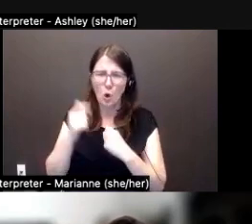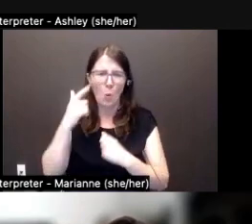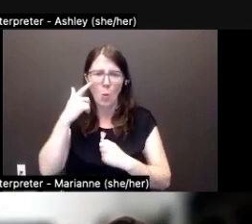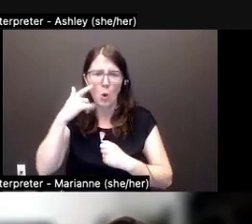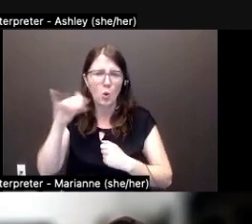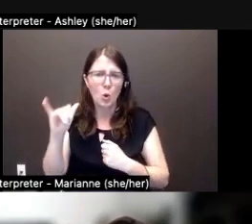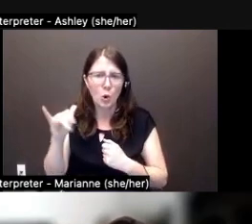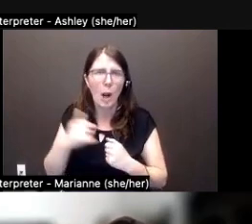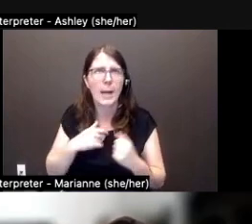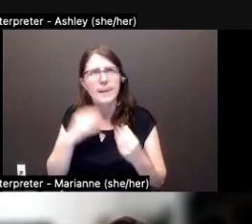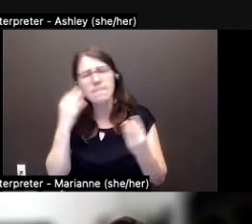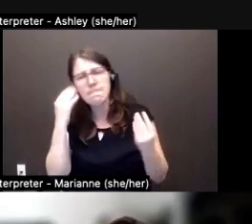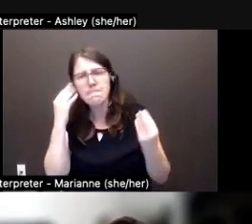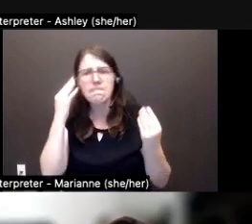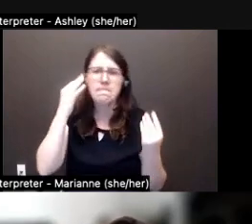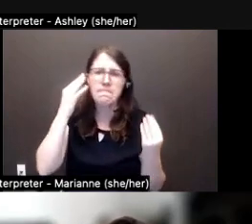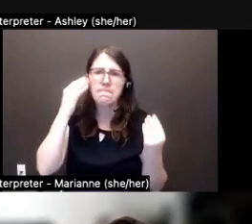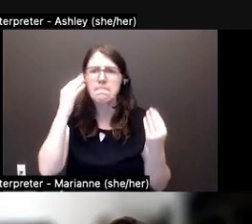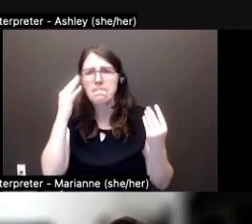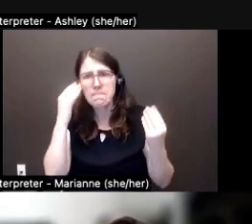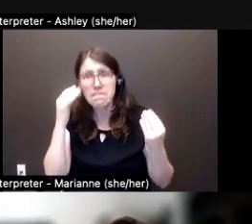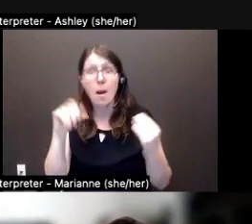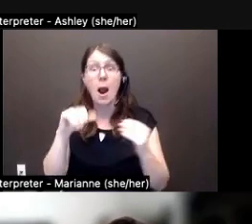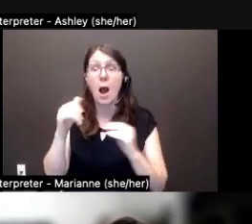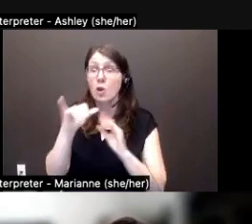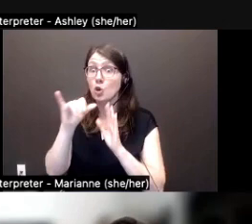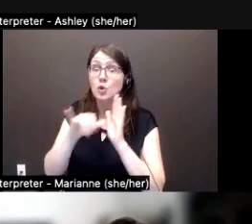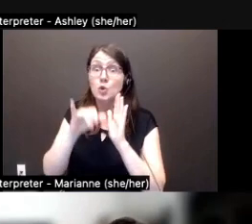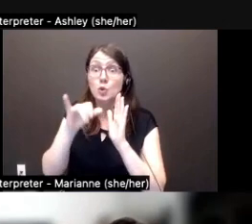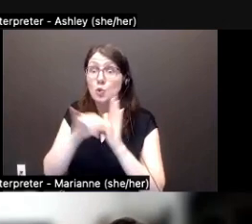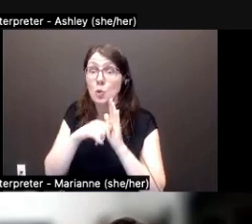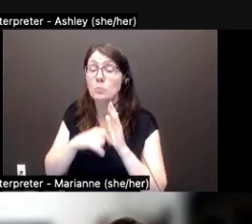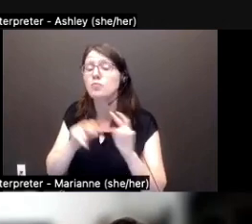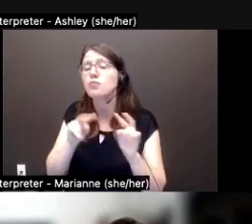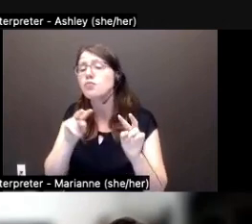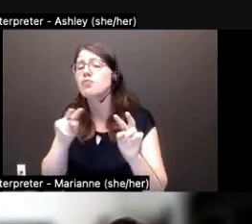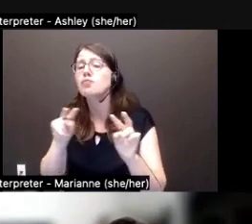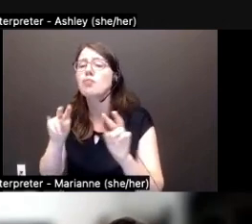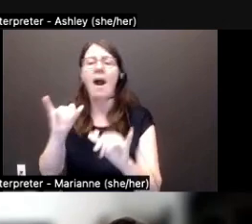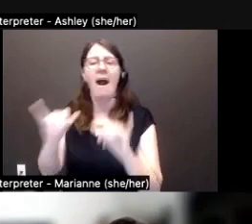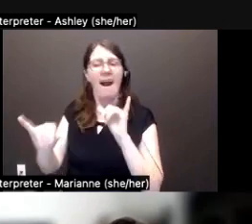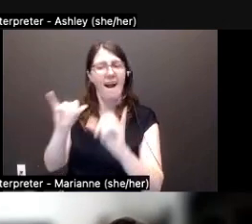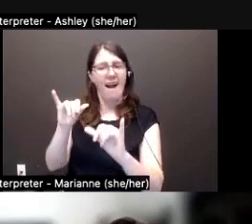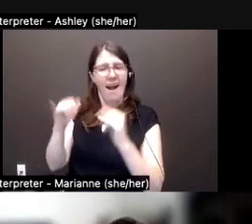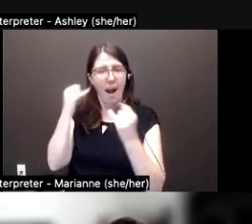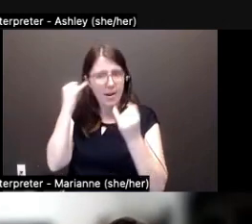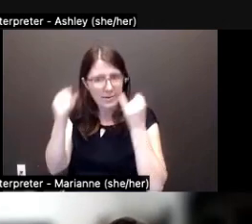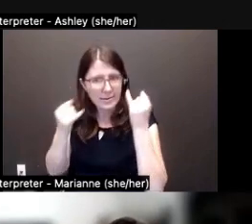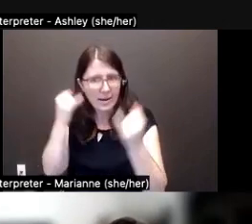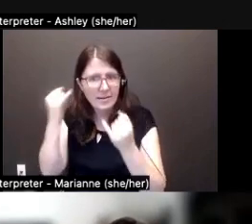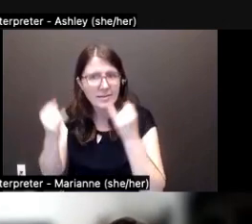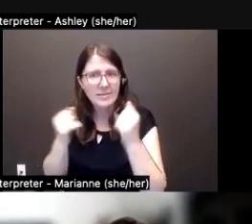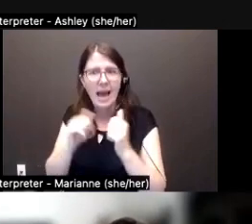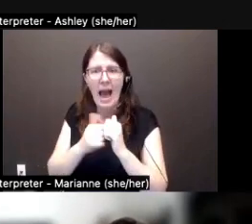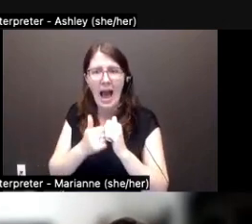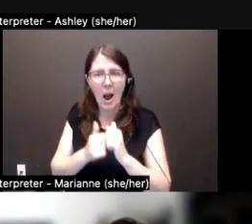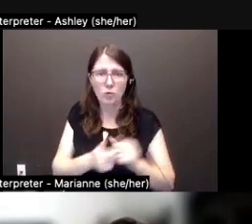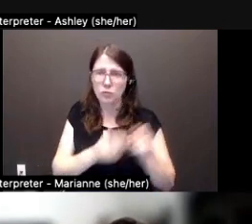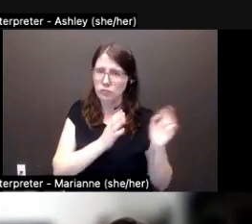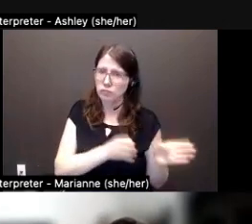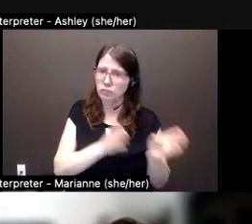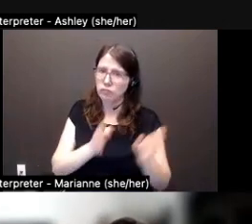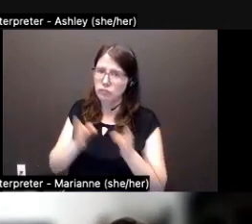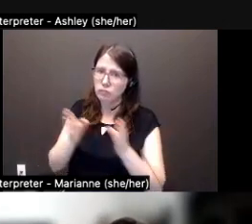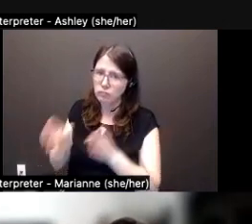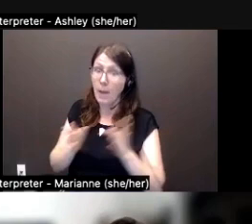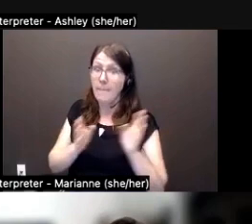other channels, it gave me ideas of how to structure my channel. I